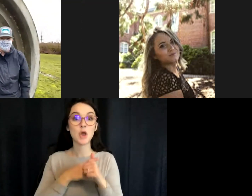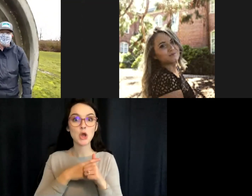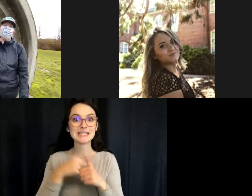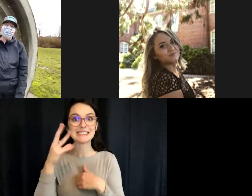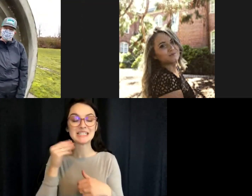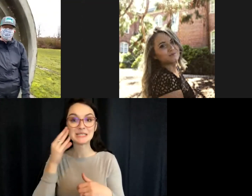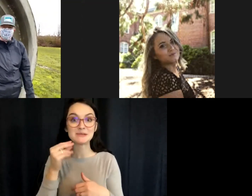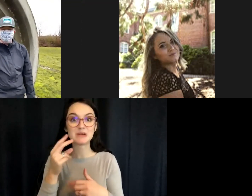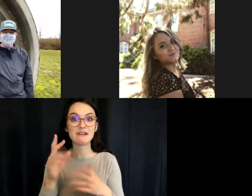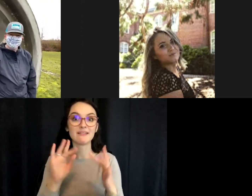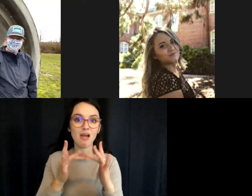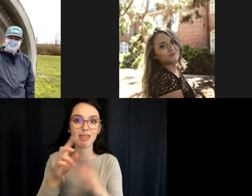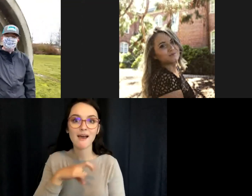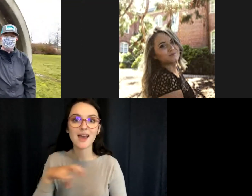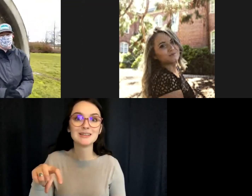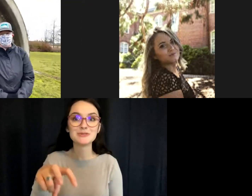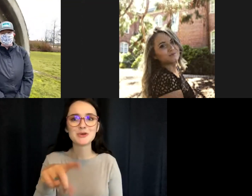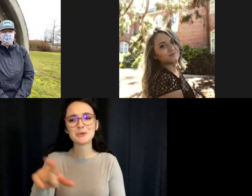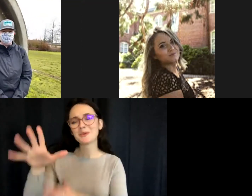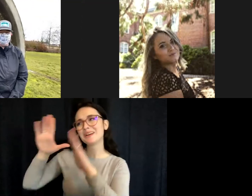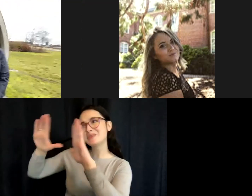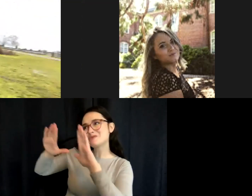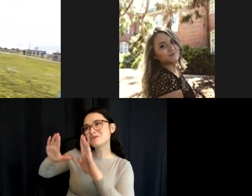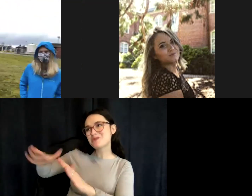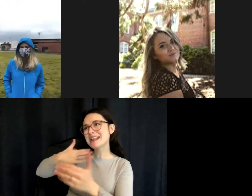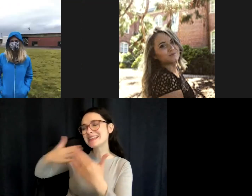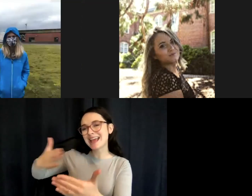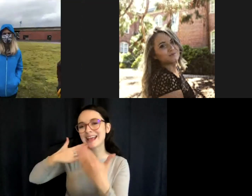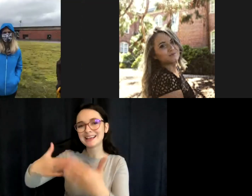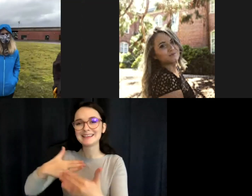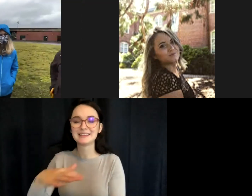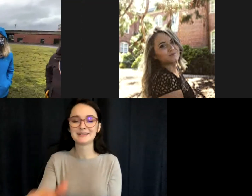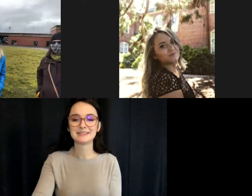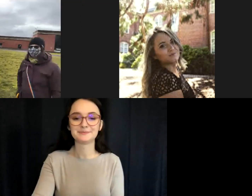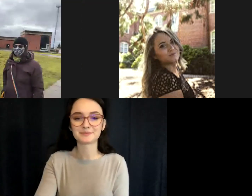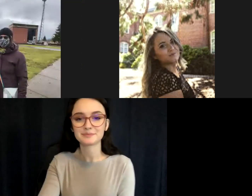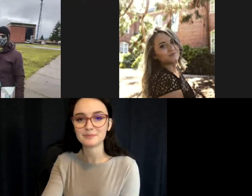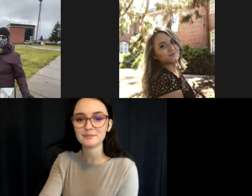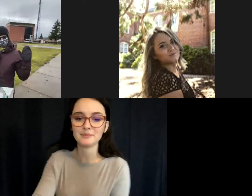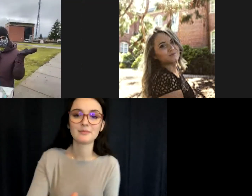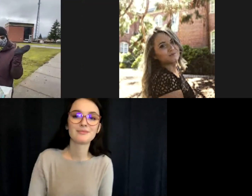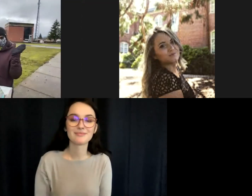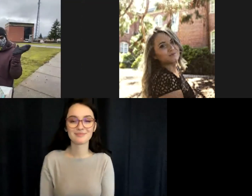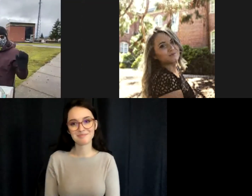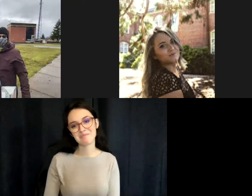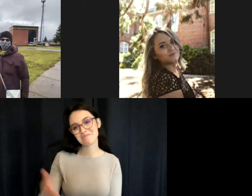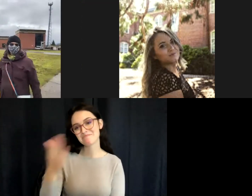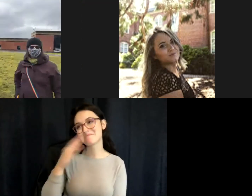infiltration into the system and having those increases. But that you know, Okay. that does happen. Yeah. It's just like anything